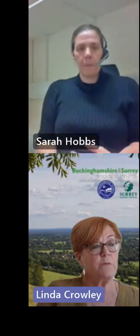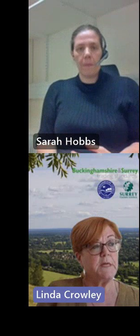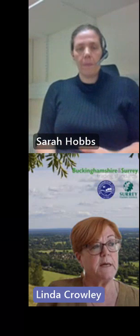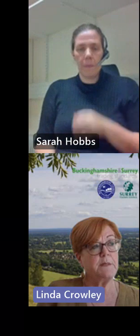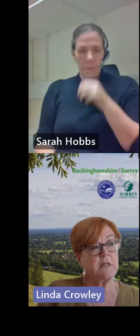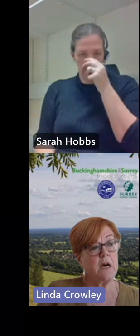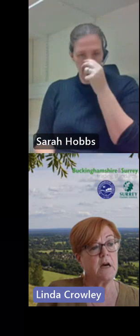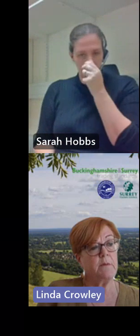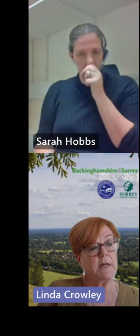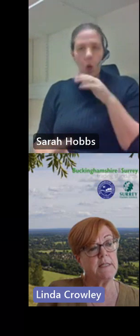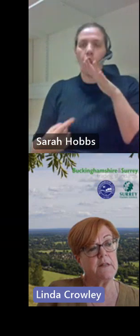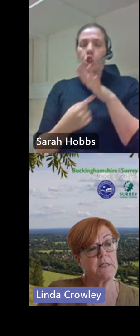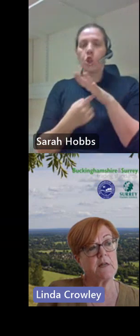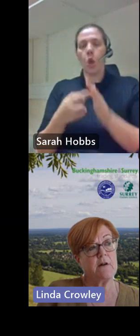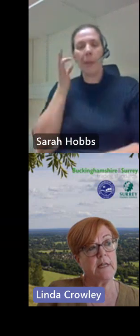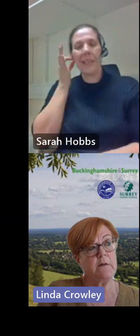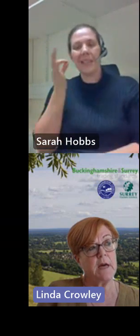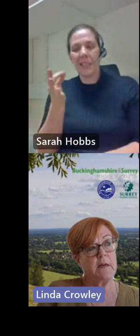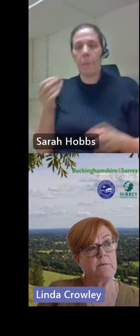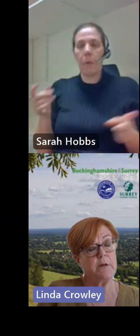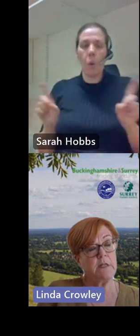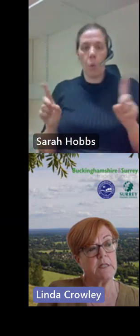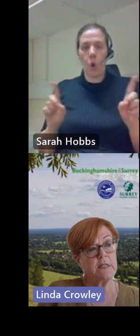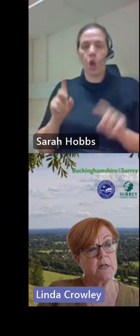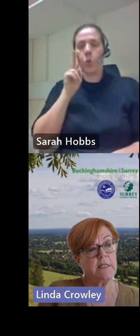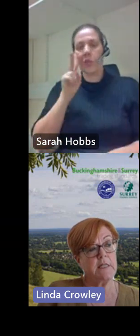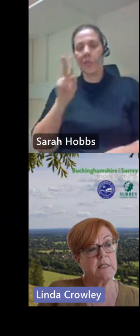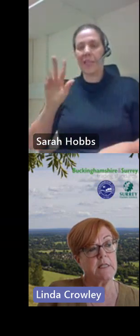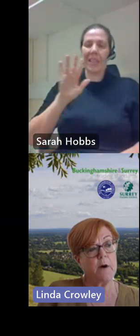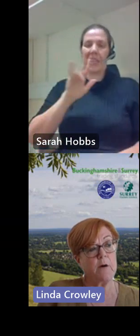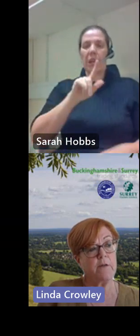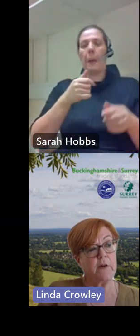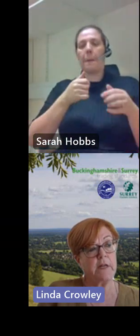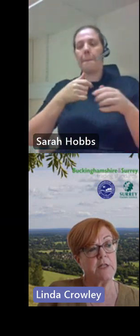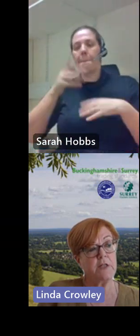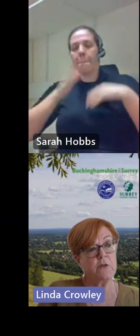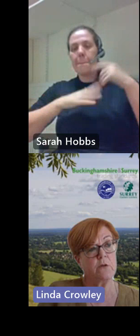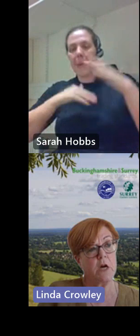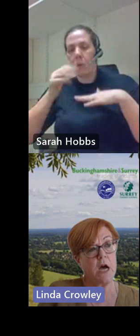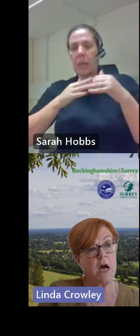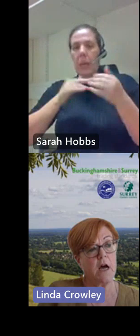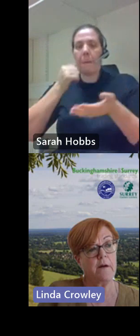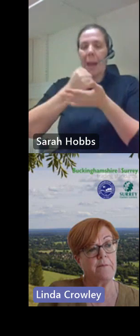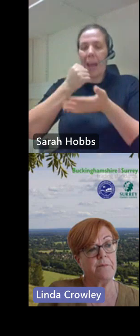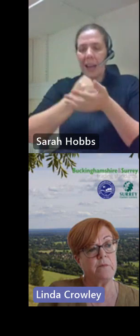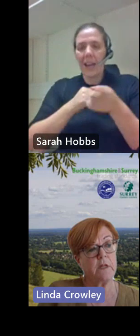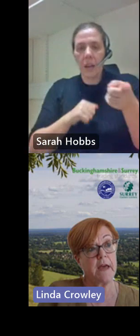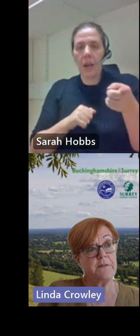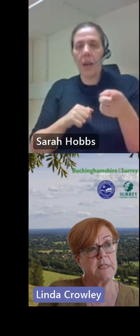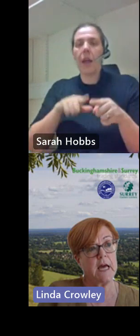So top tips, you might see this sign in building societies. It's part of the financial,